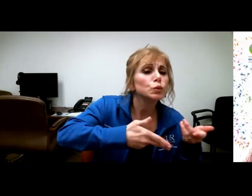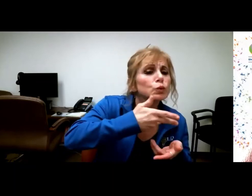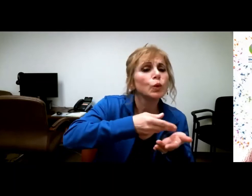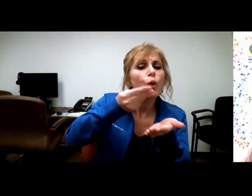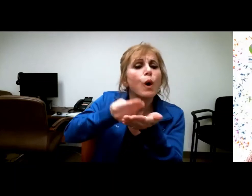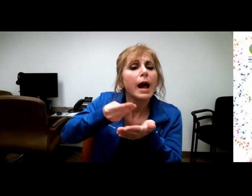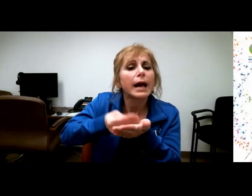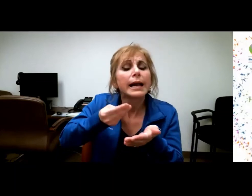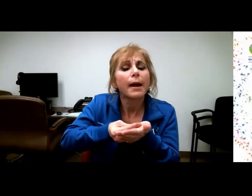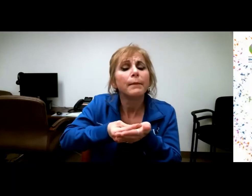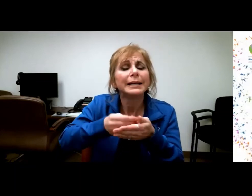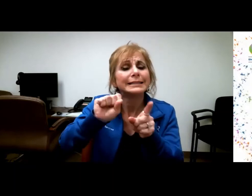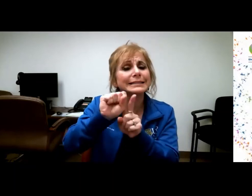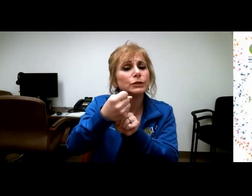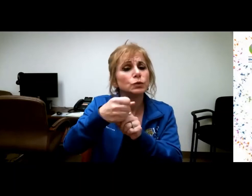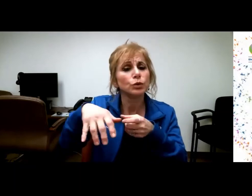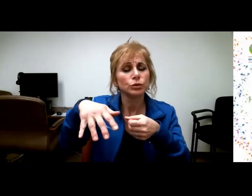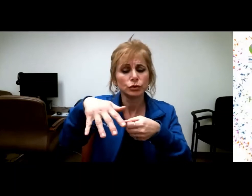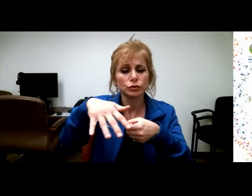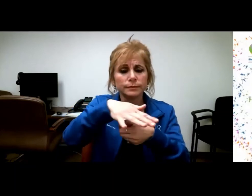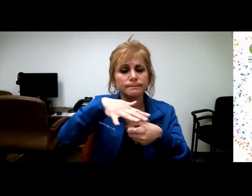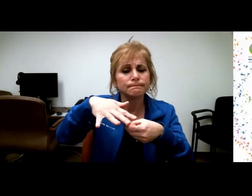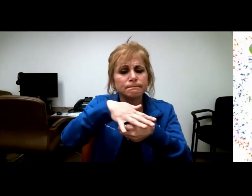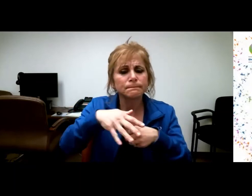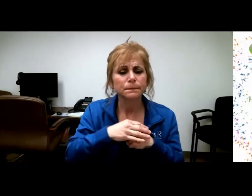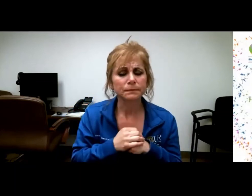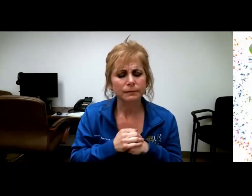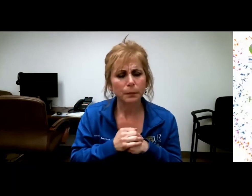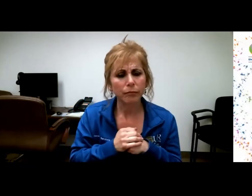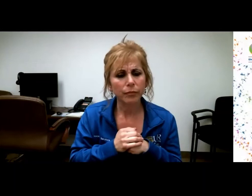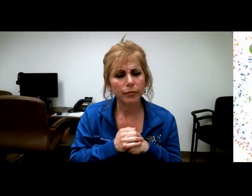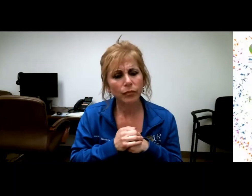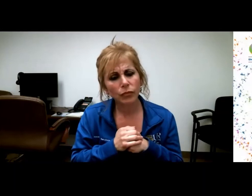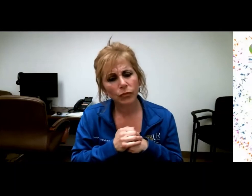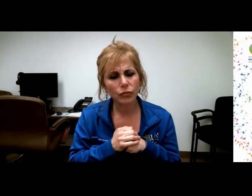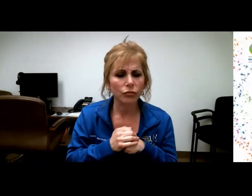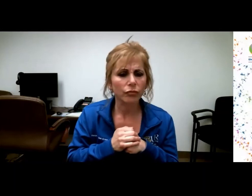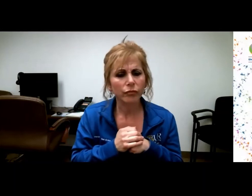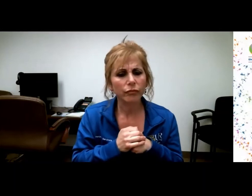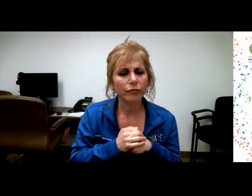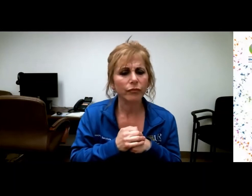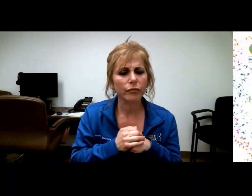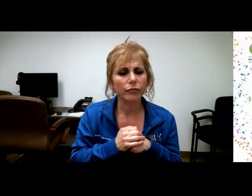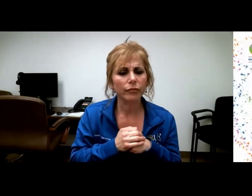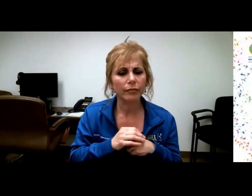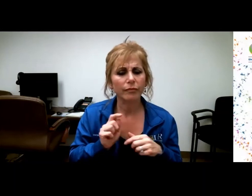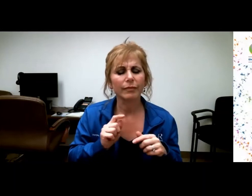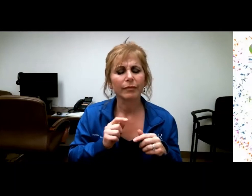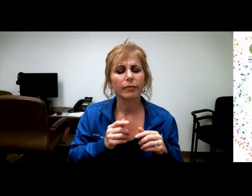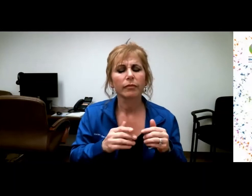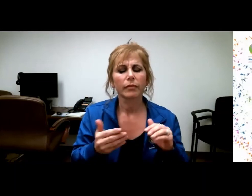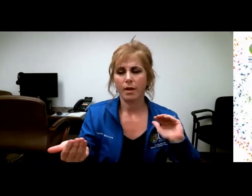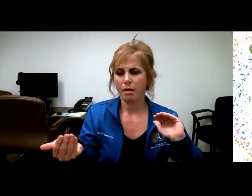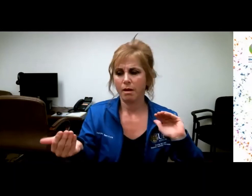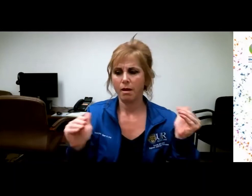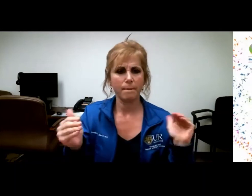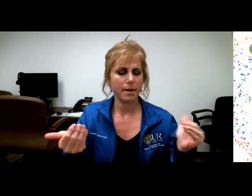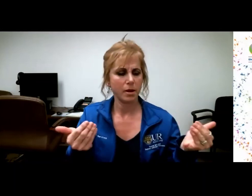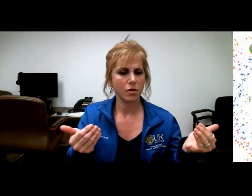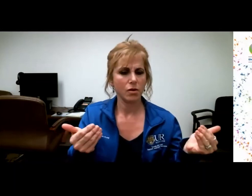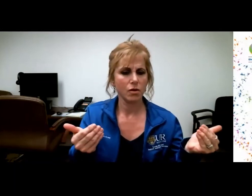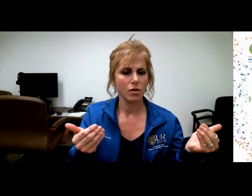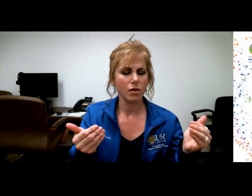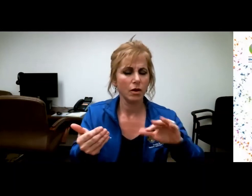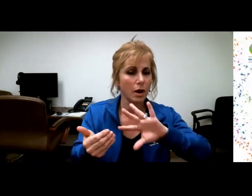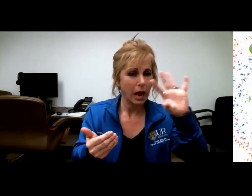is more acute among, it's different among African Americans and Latinos.